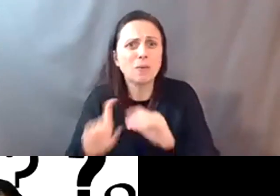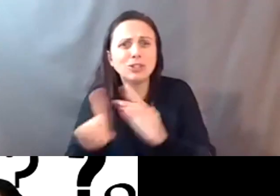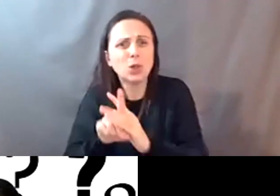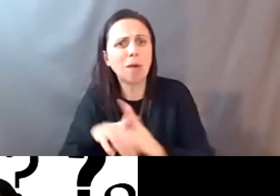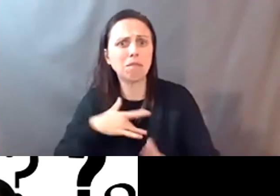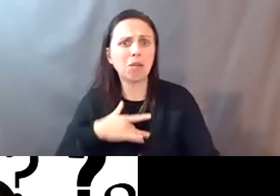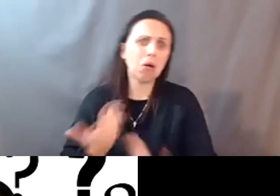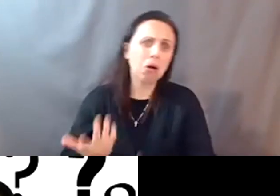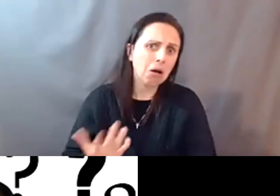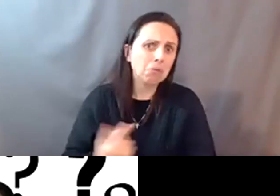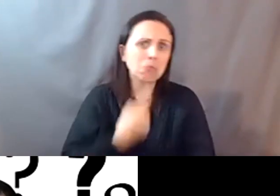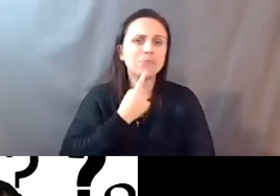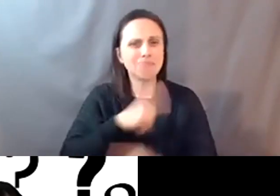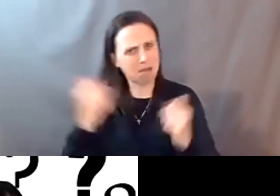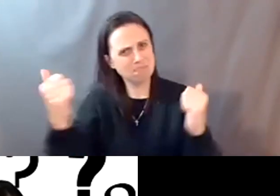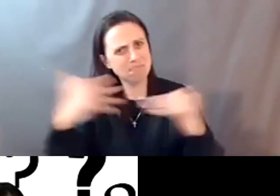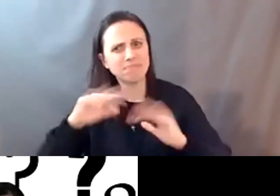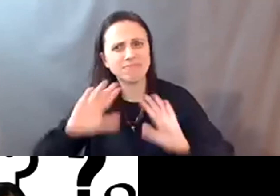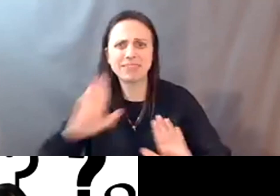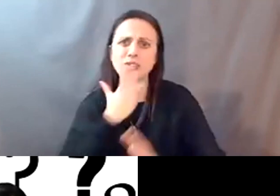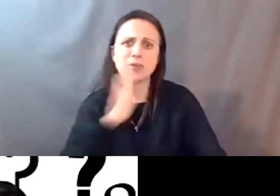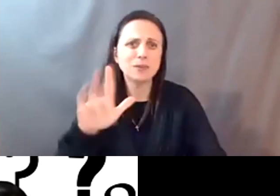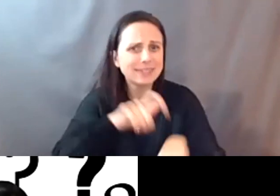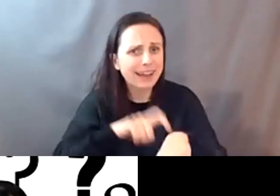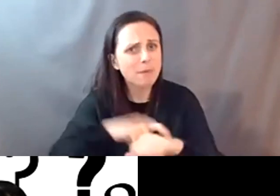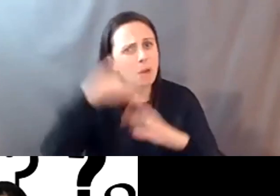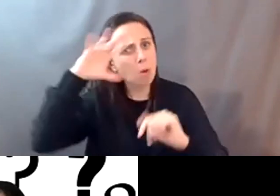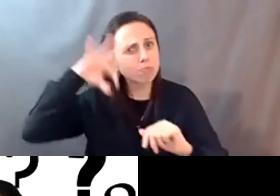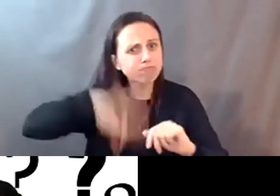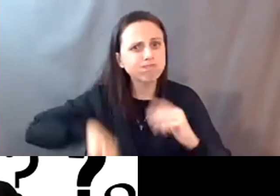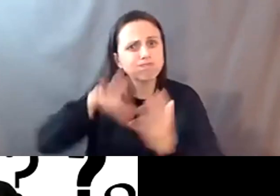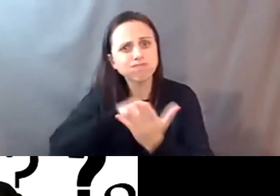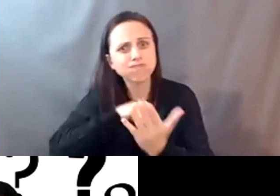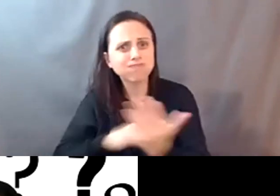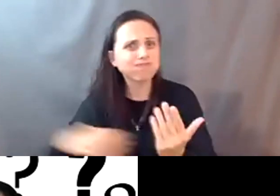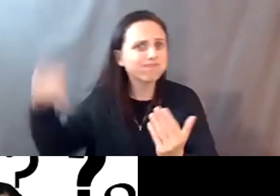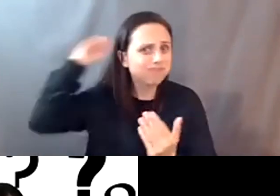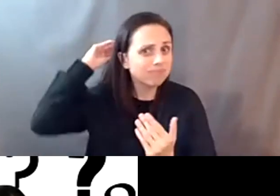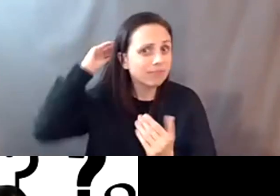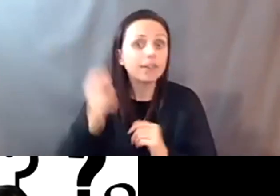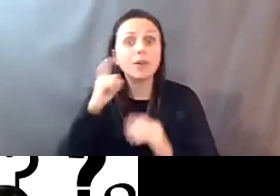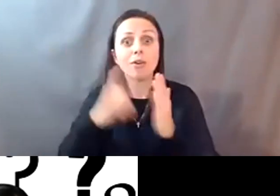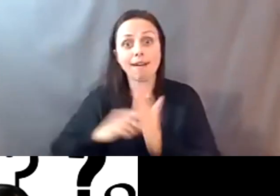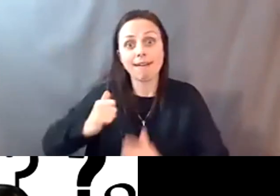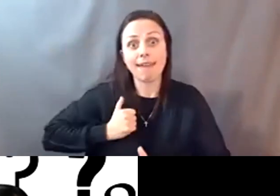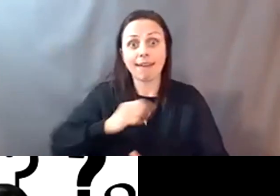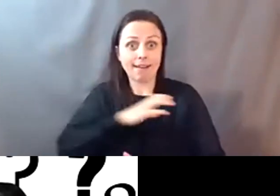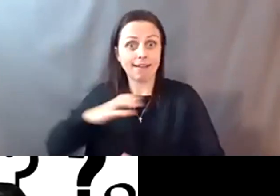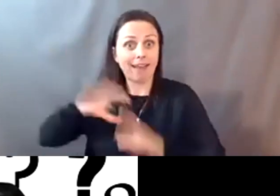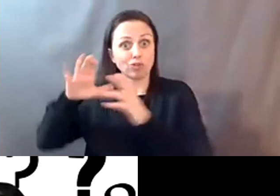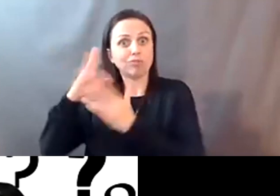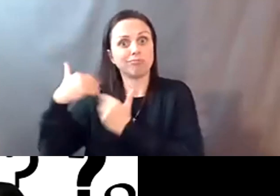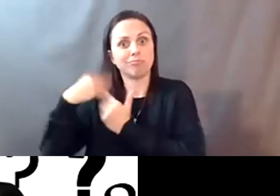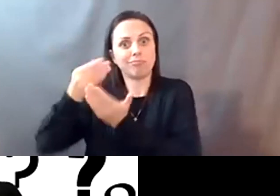irrelevant. So totally appreciate your time. I hope you got something out of it. I am going to acknowledge that Canada Council is the funder